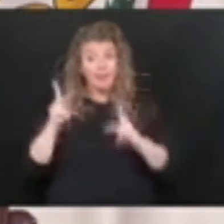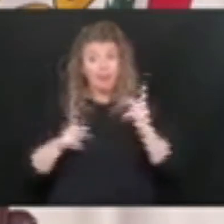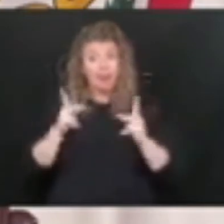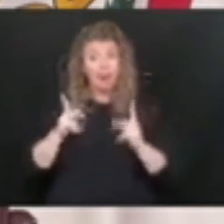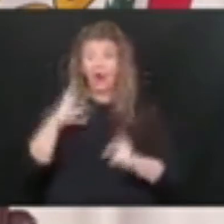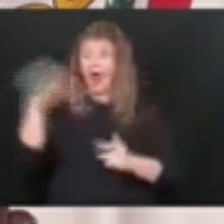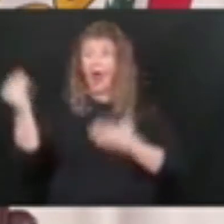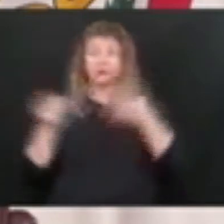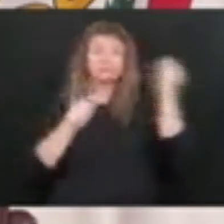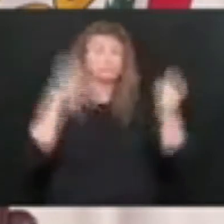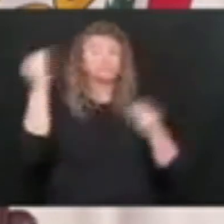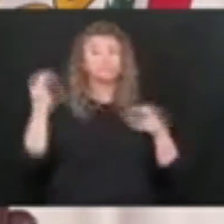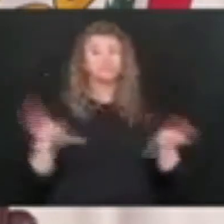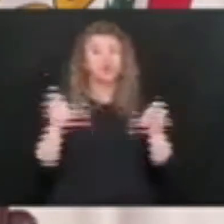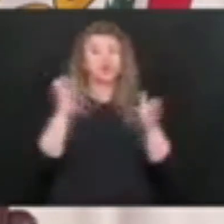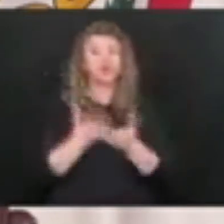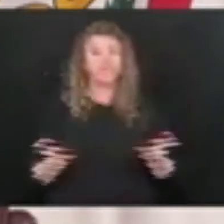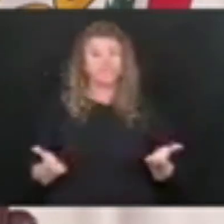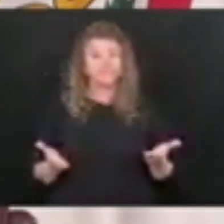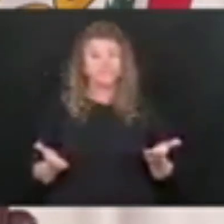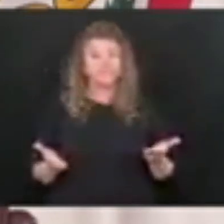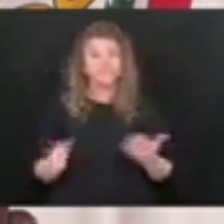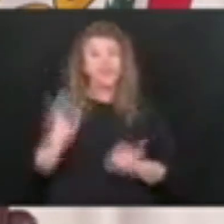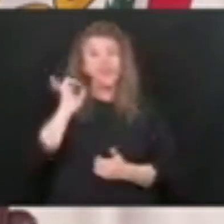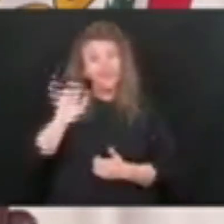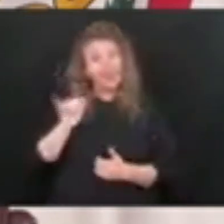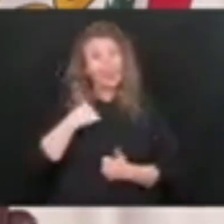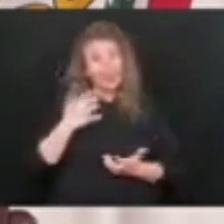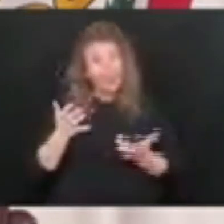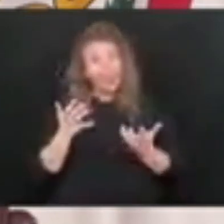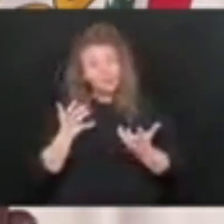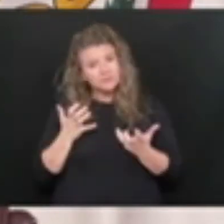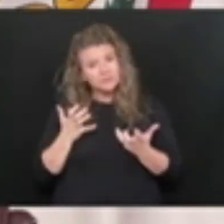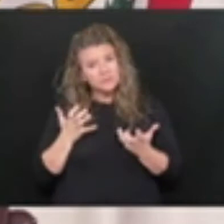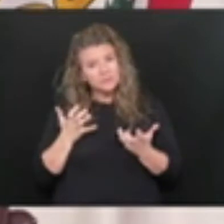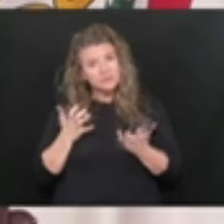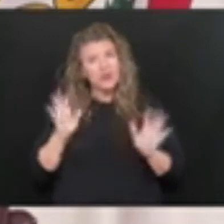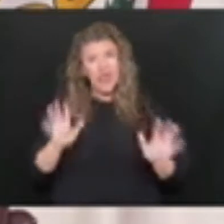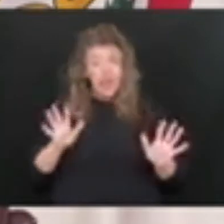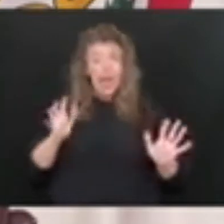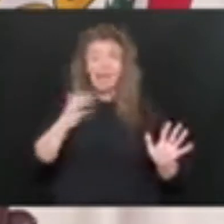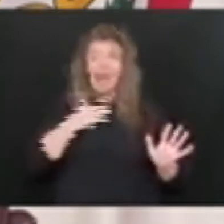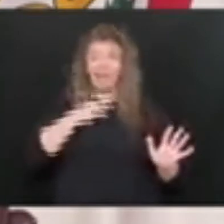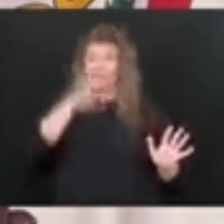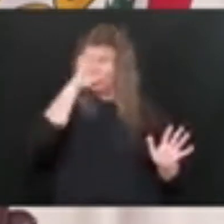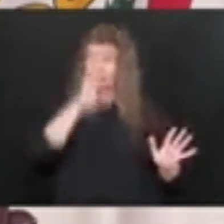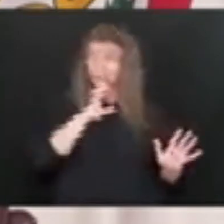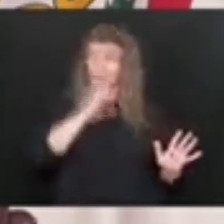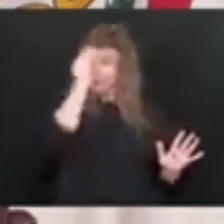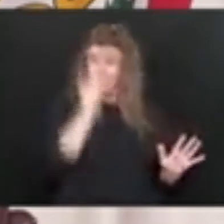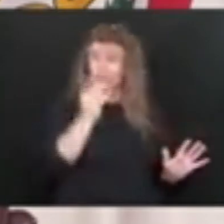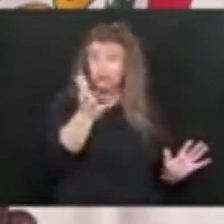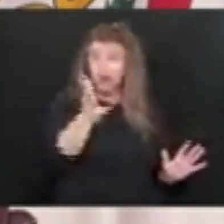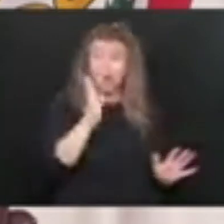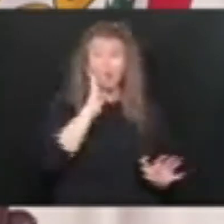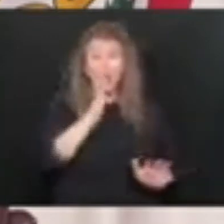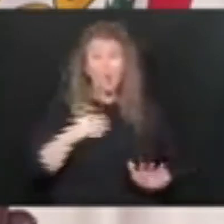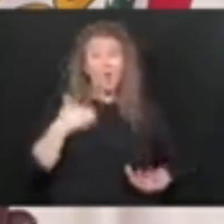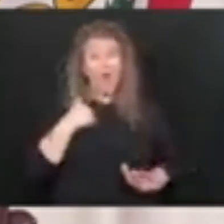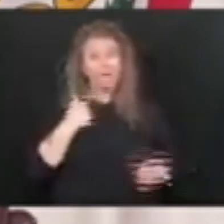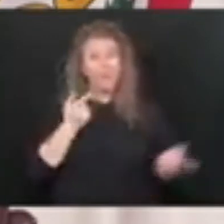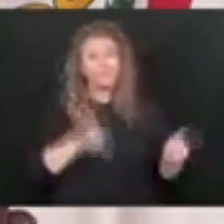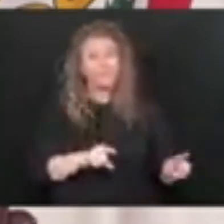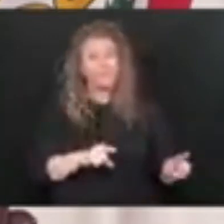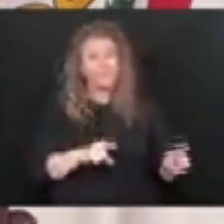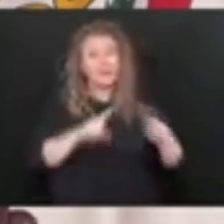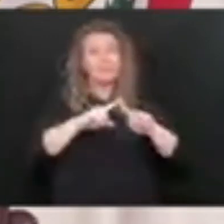and doing something. And that's what we want. And I can assure you that that's what we'll have. But all